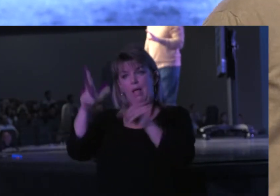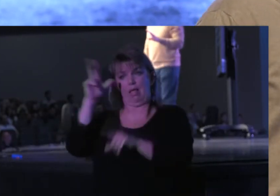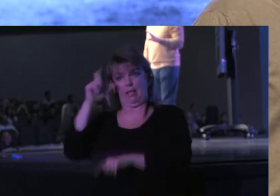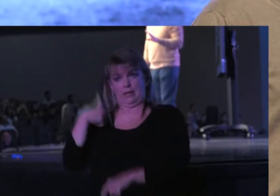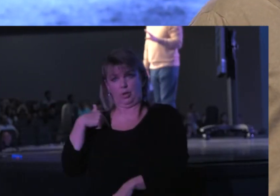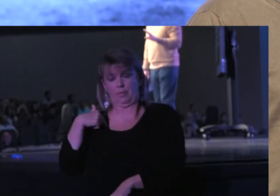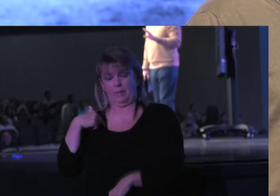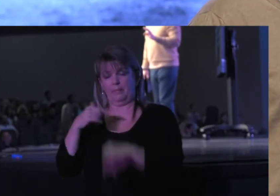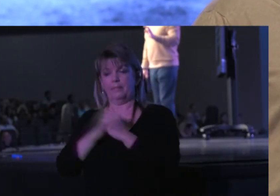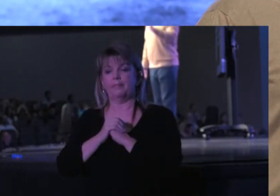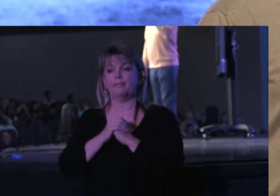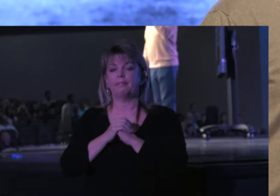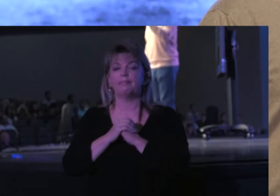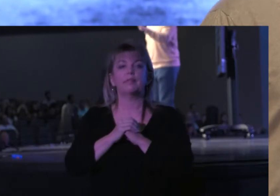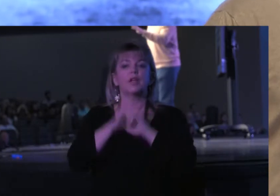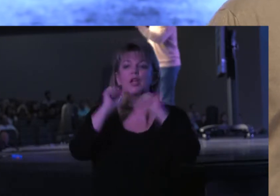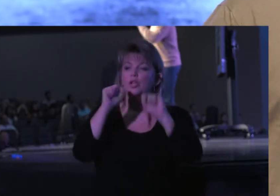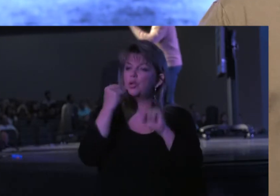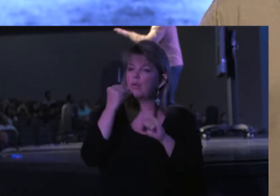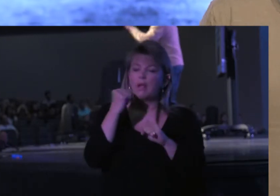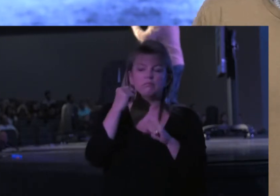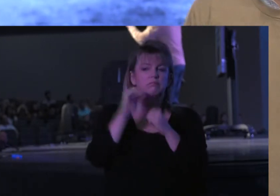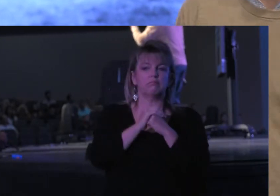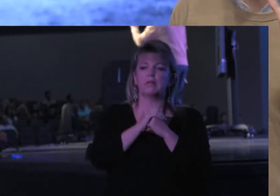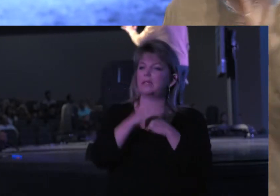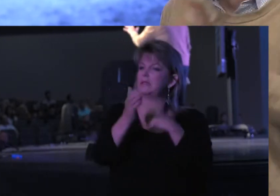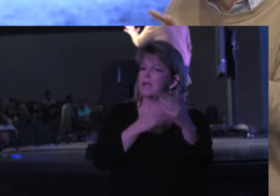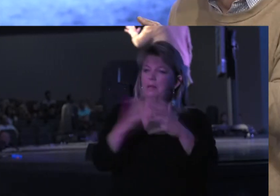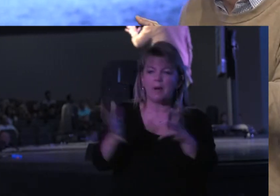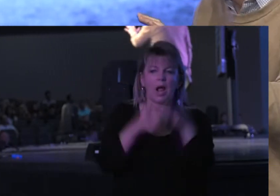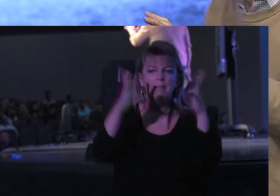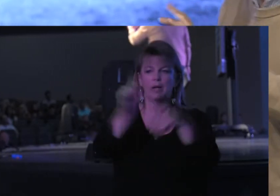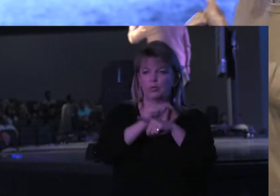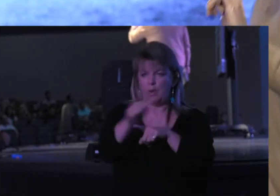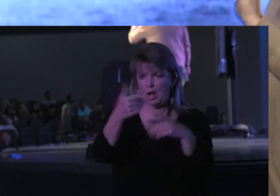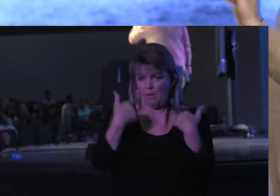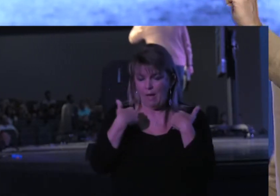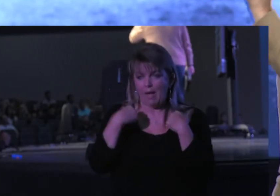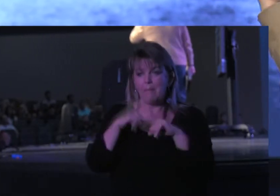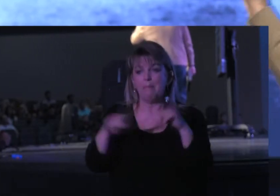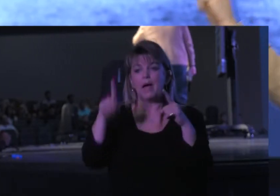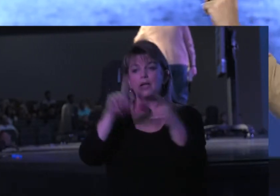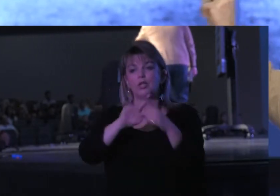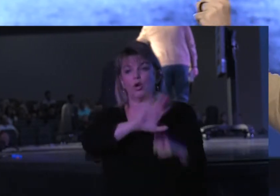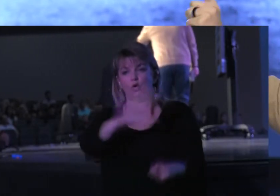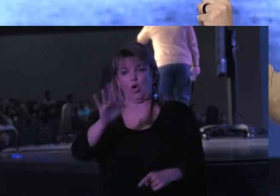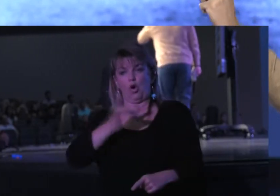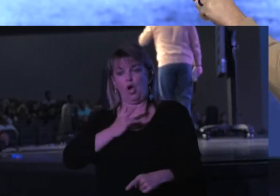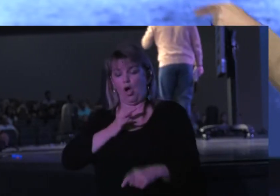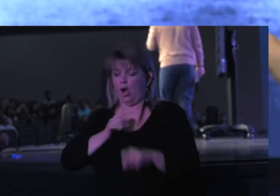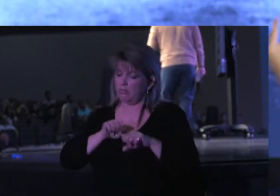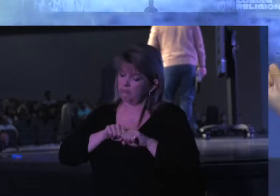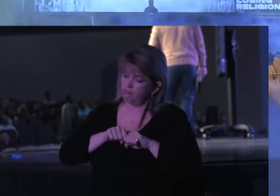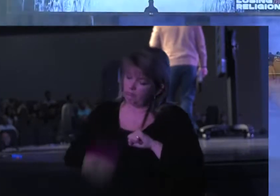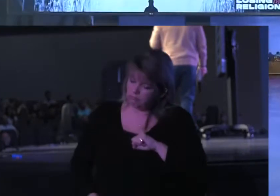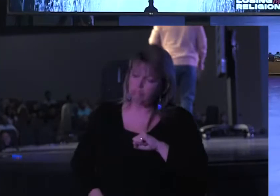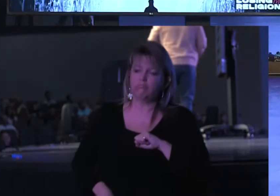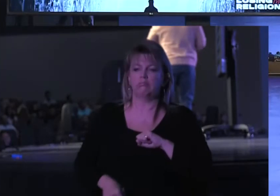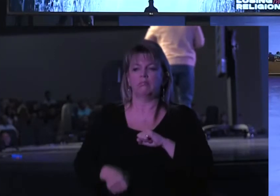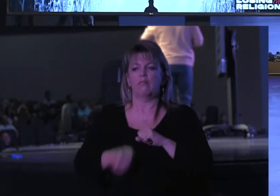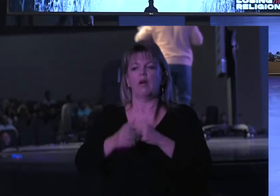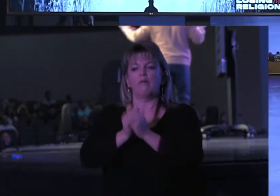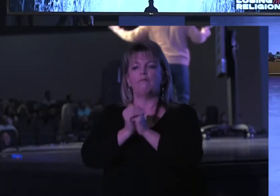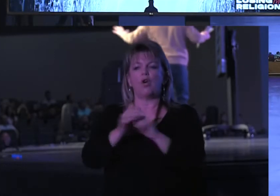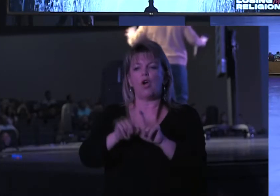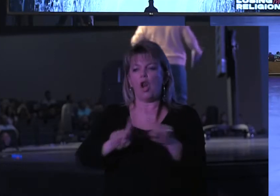to me. You can have all the training in the world, but until you're heartbroken for lost people,